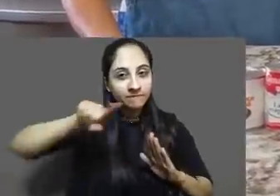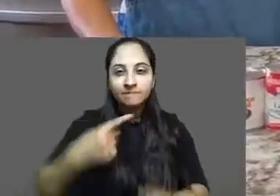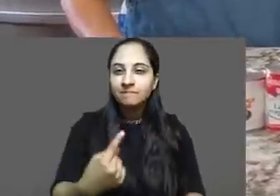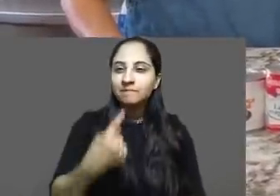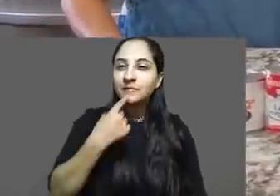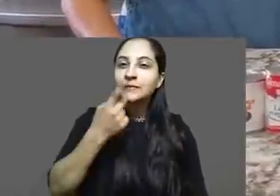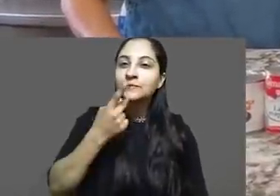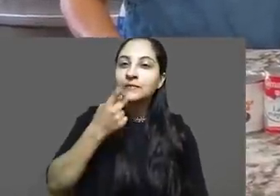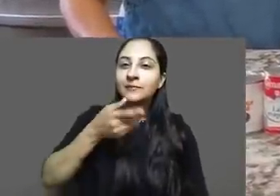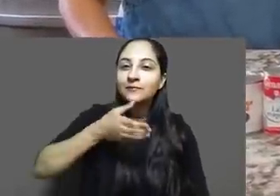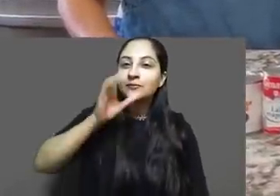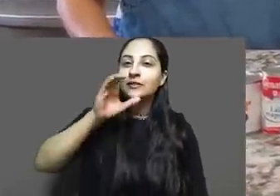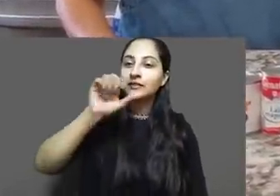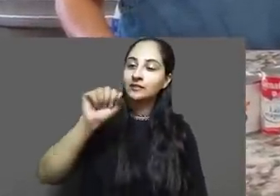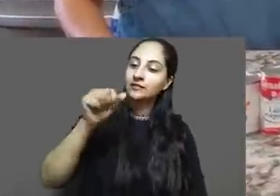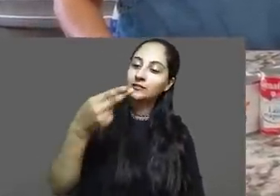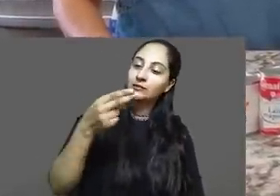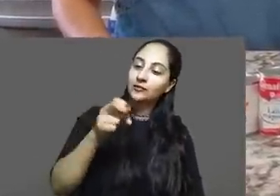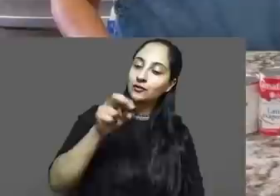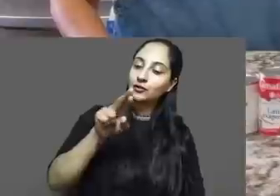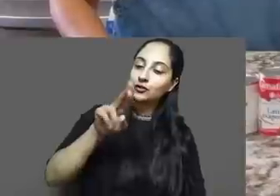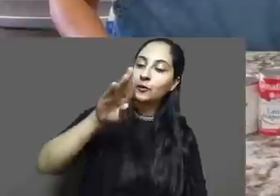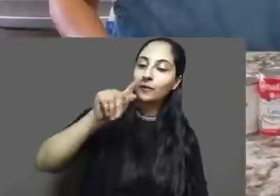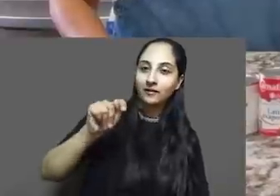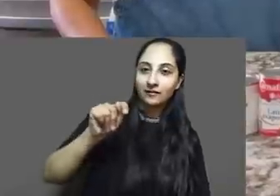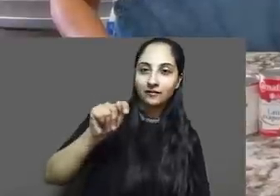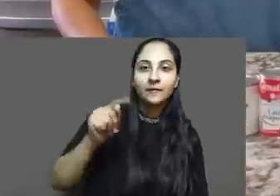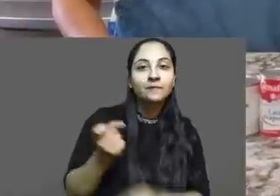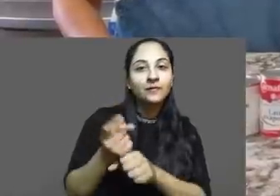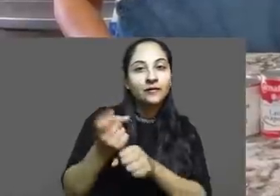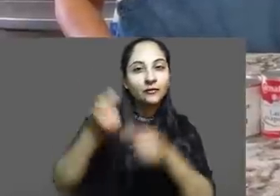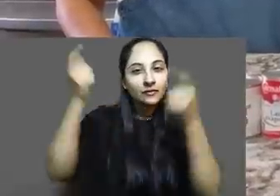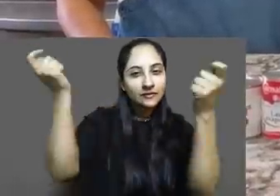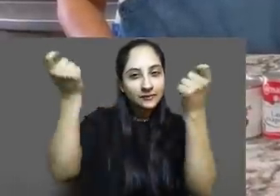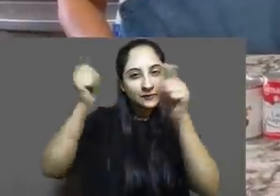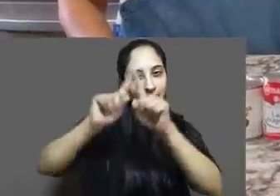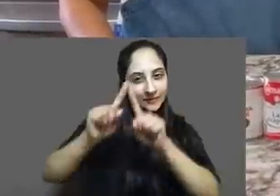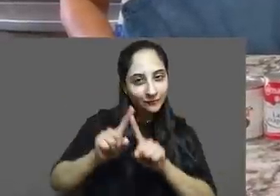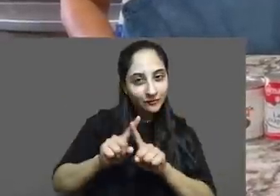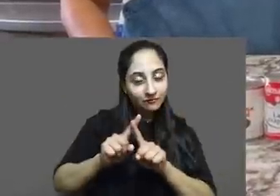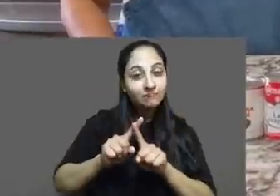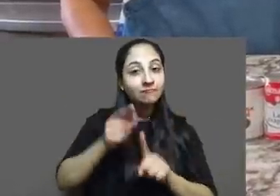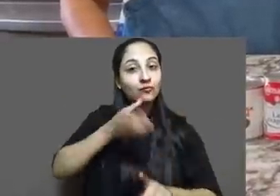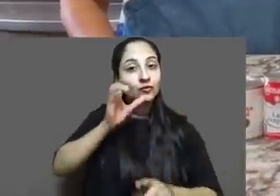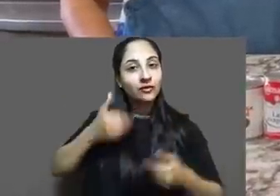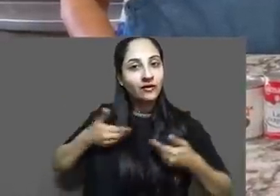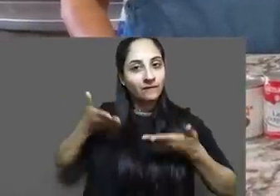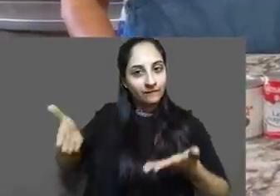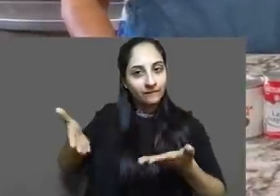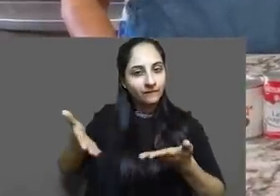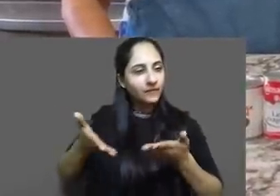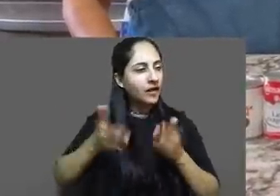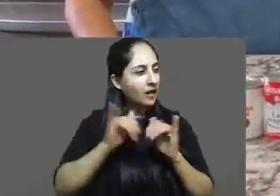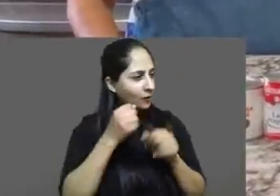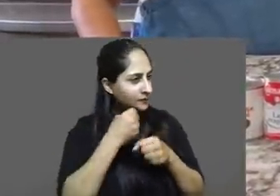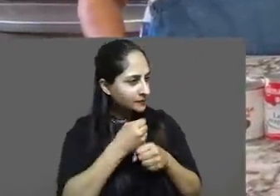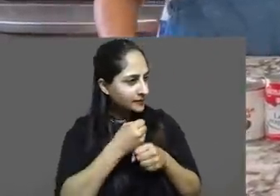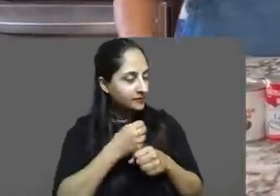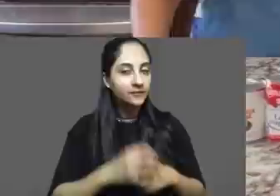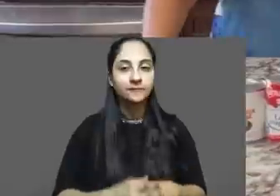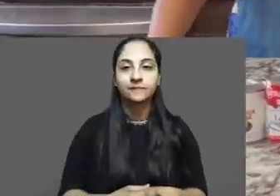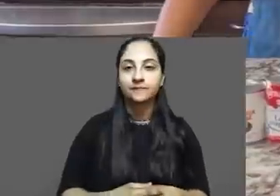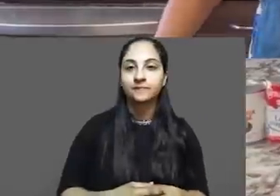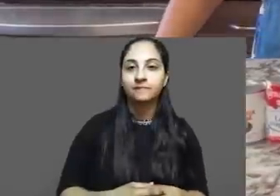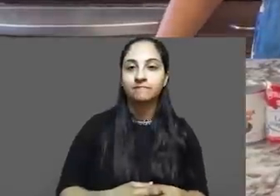really missing our sherbet that they get at the dandias and kushalis. Can you tell me a little bit about sherbet? It's